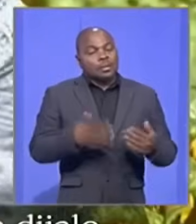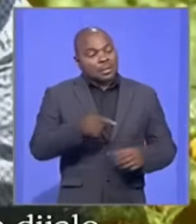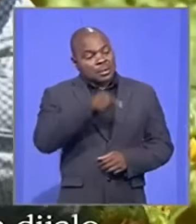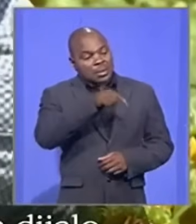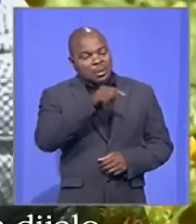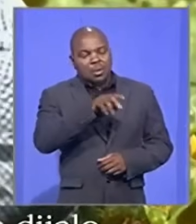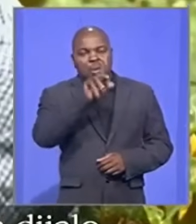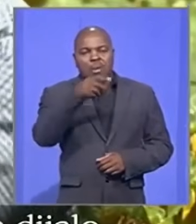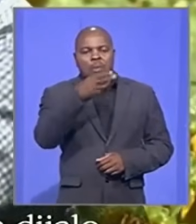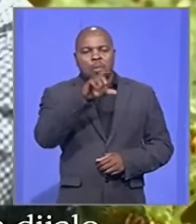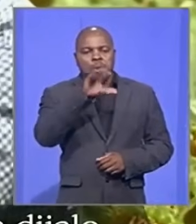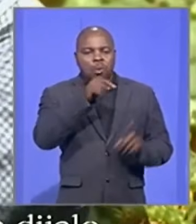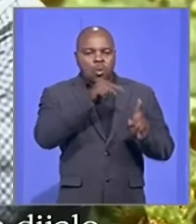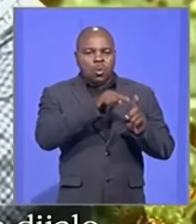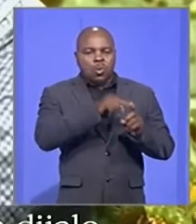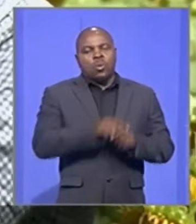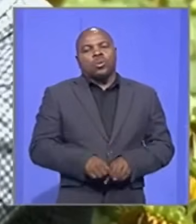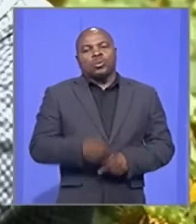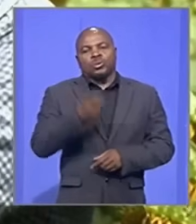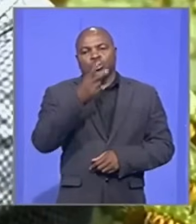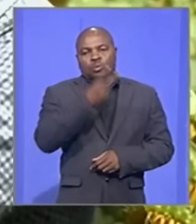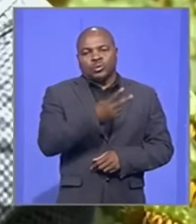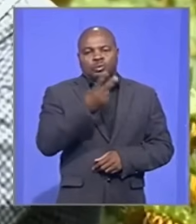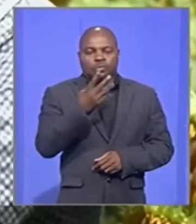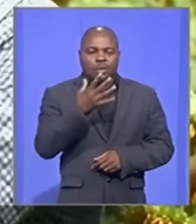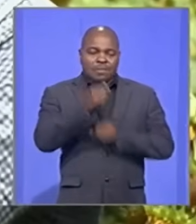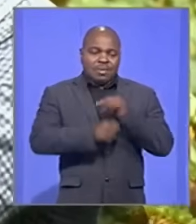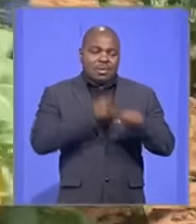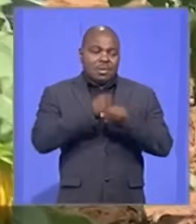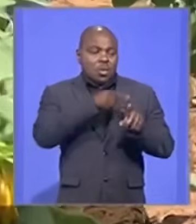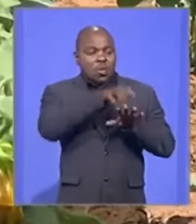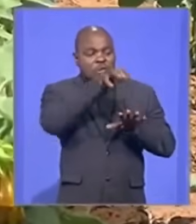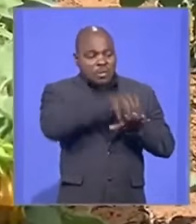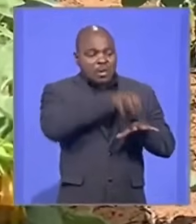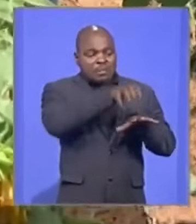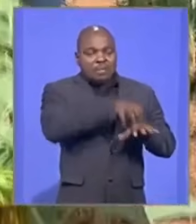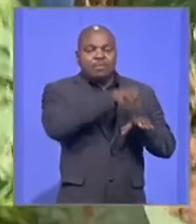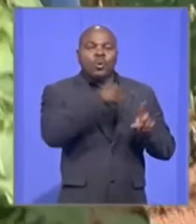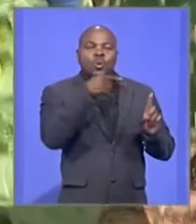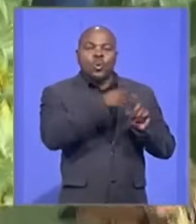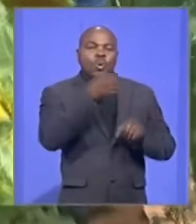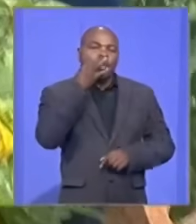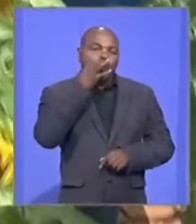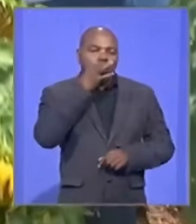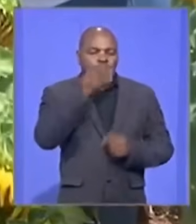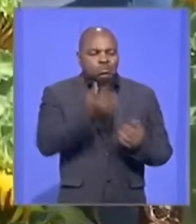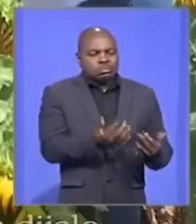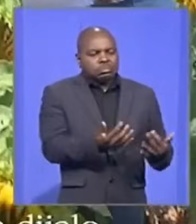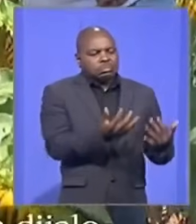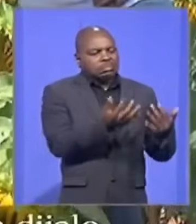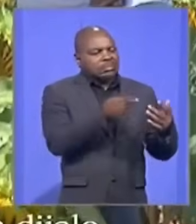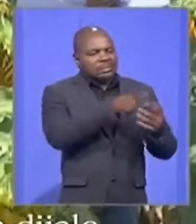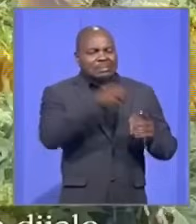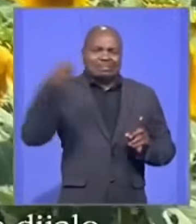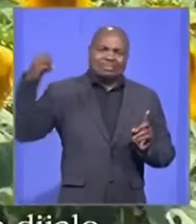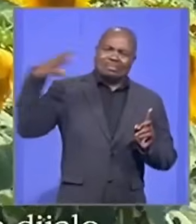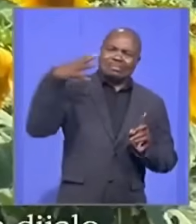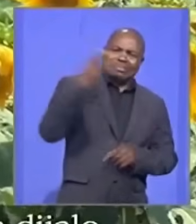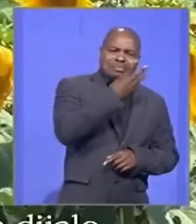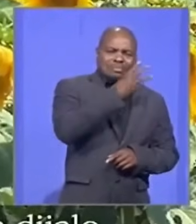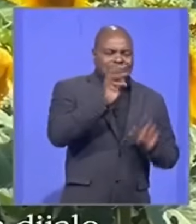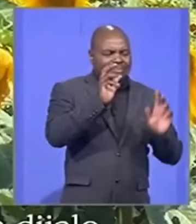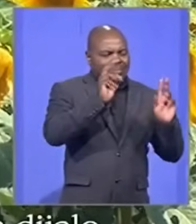Ramosopholo yo na le dingwaga di le 25 wa lema a re go shwa ga dijalo ka ntlheng ya mogote ke tatlhegelo e